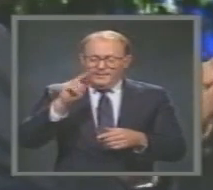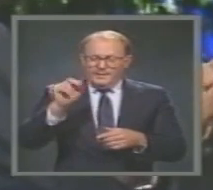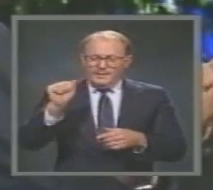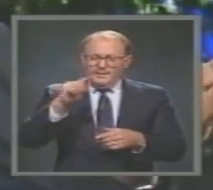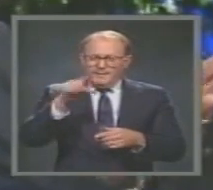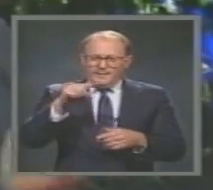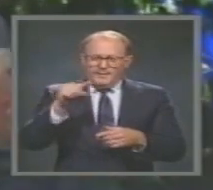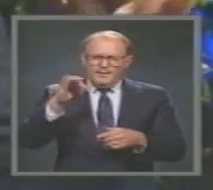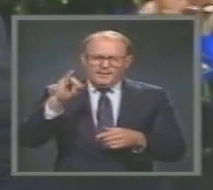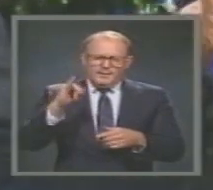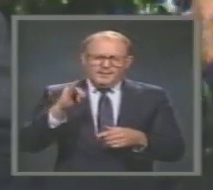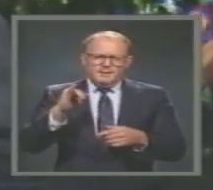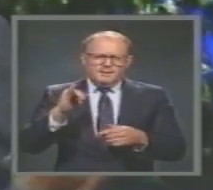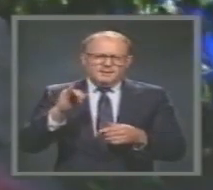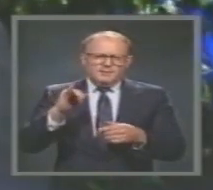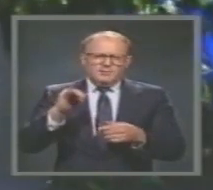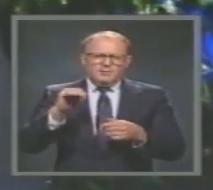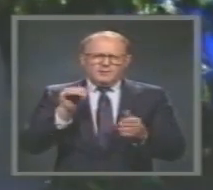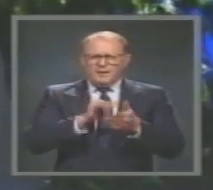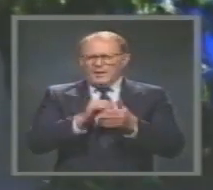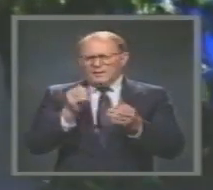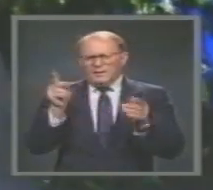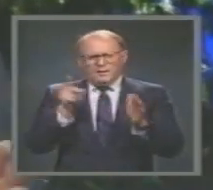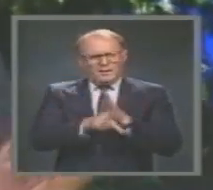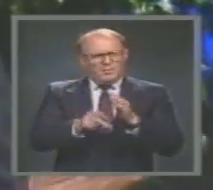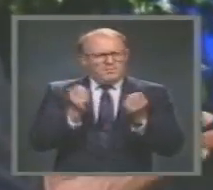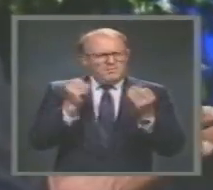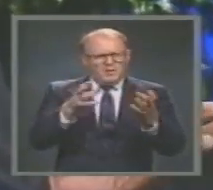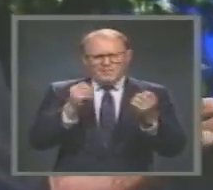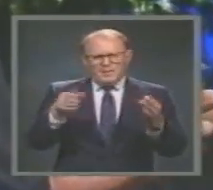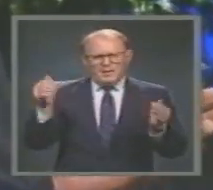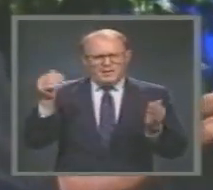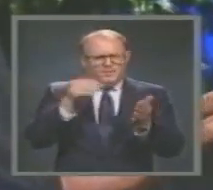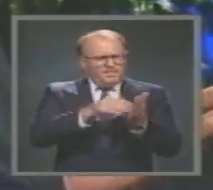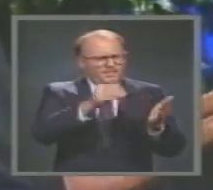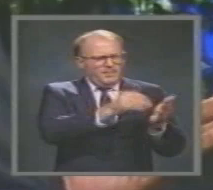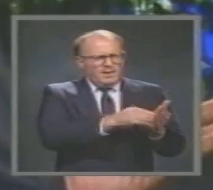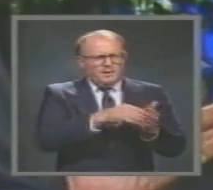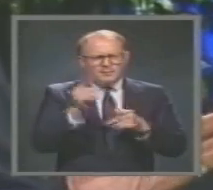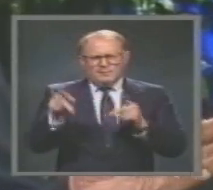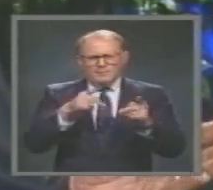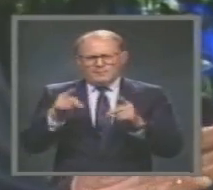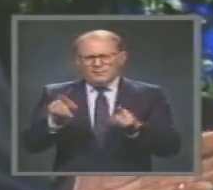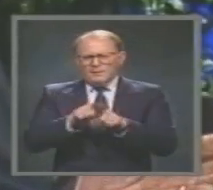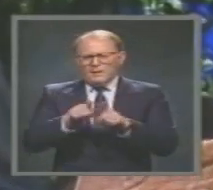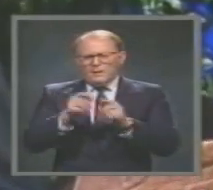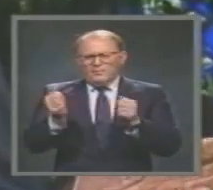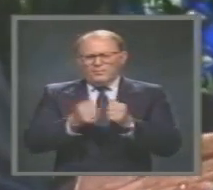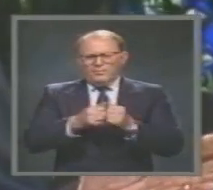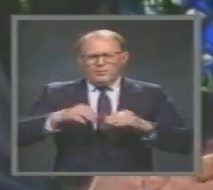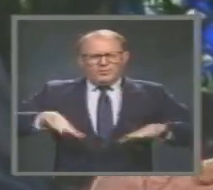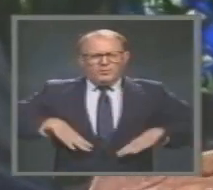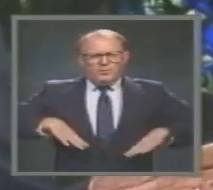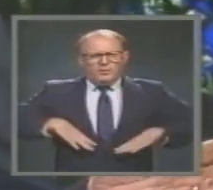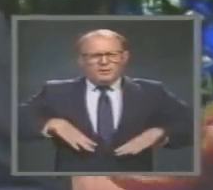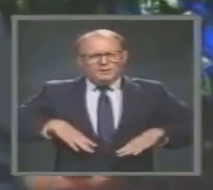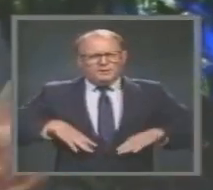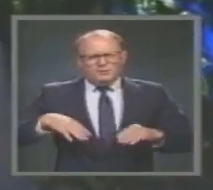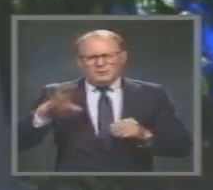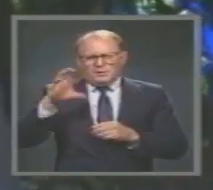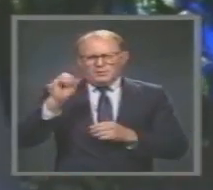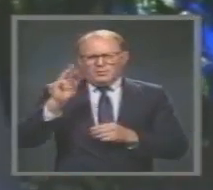and helpless others the world has never yet known. It's no secret that the Soviet Union, under the 70-year reign of atheistic